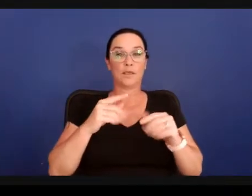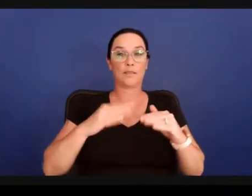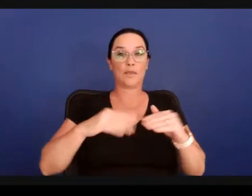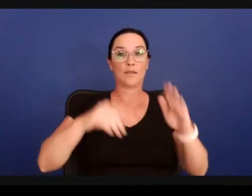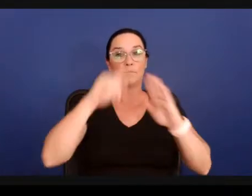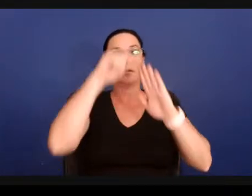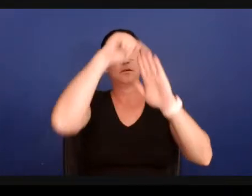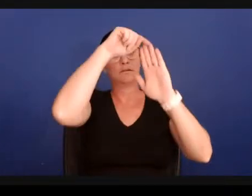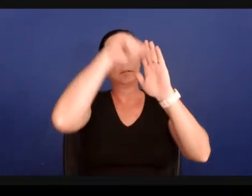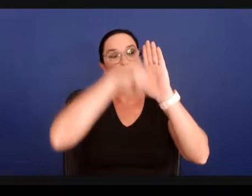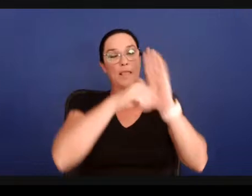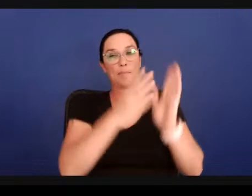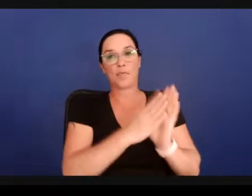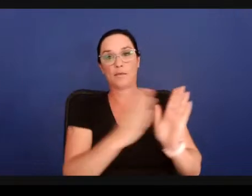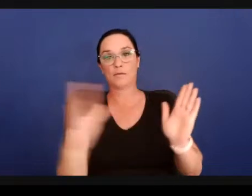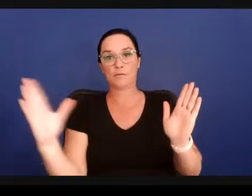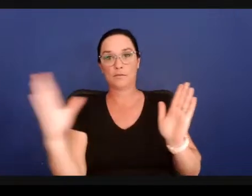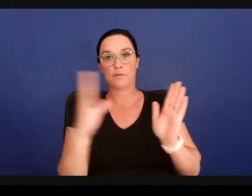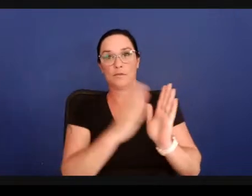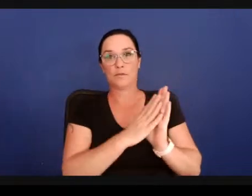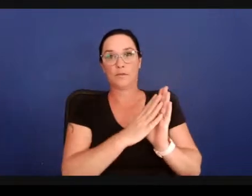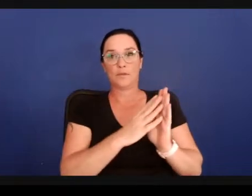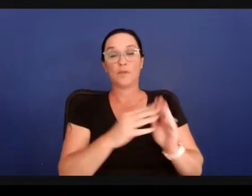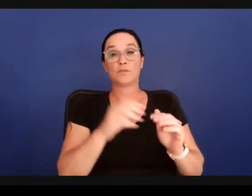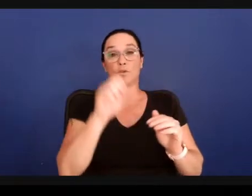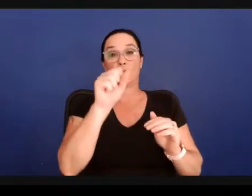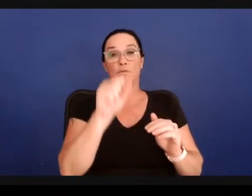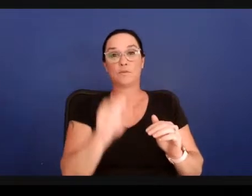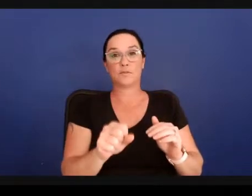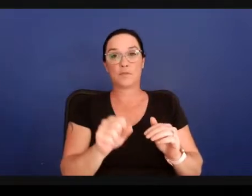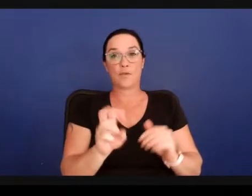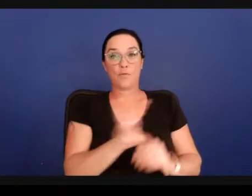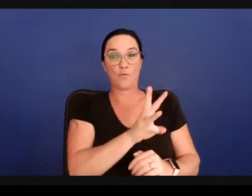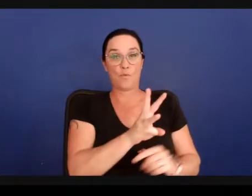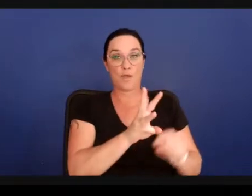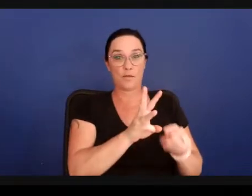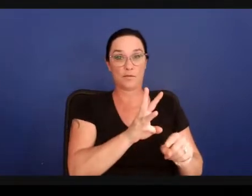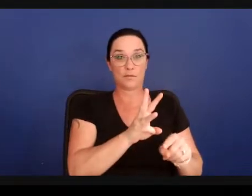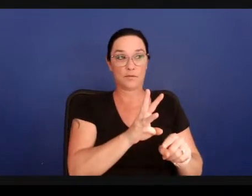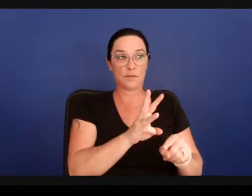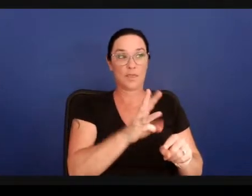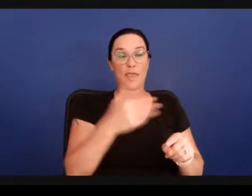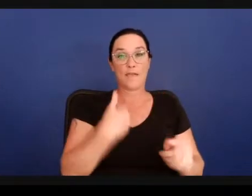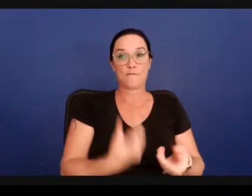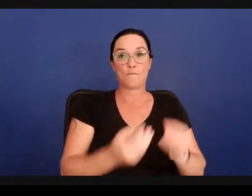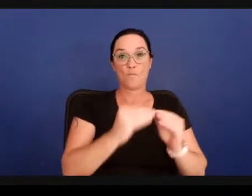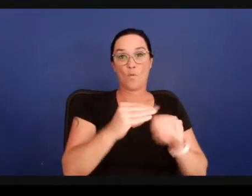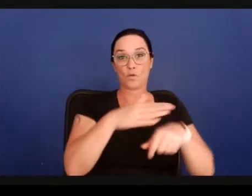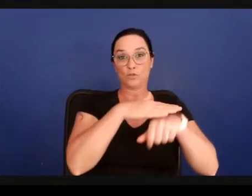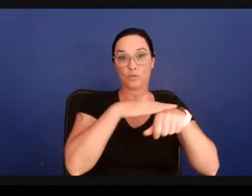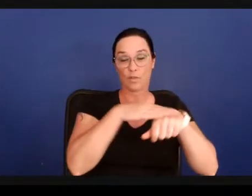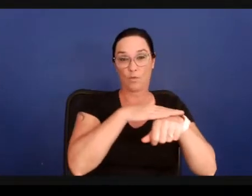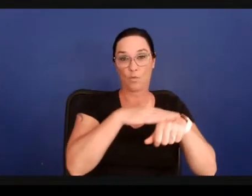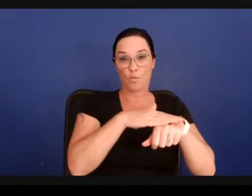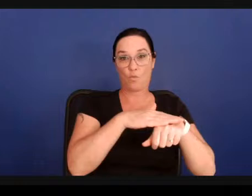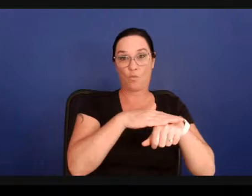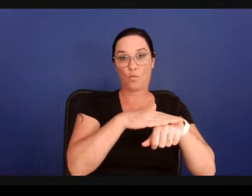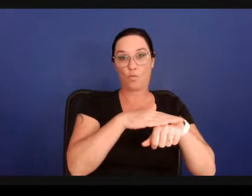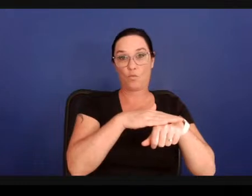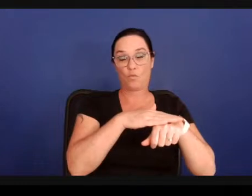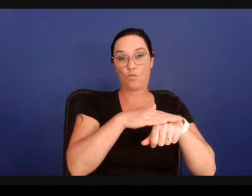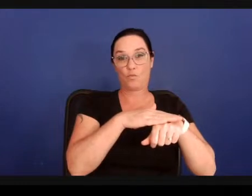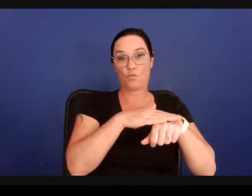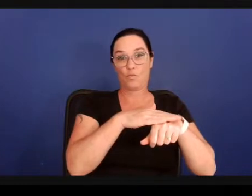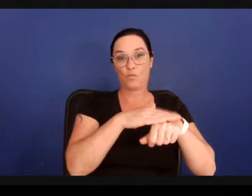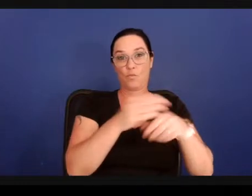right. So furthest to the southwest, you can see the earthquakes that have gotten the shallowest over here. And actually, these